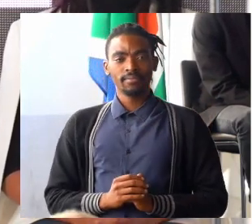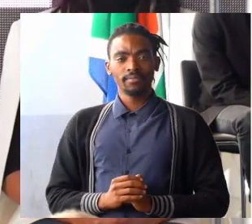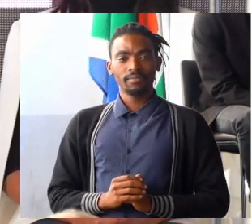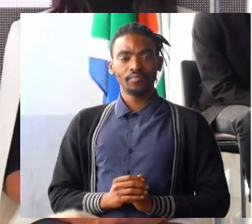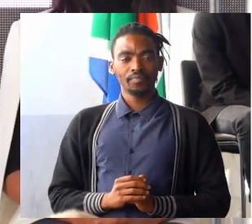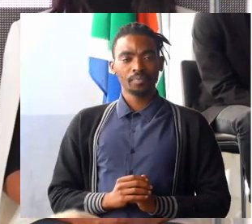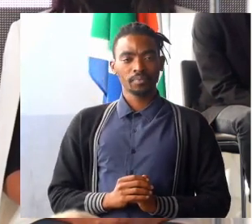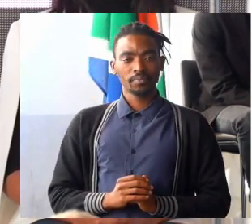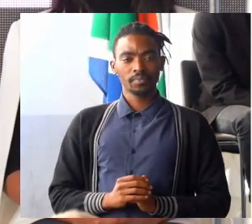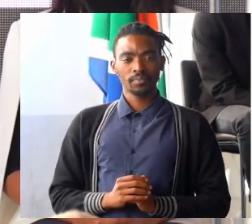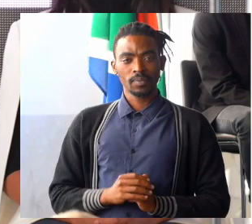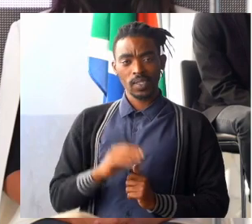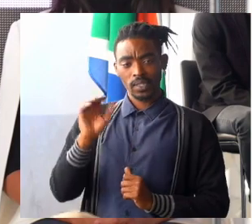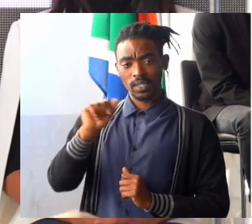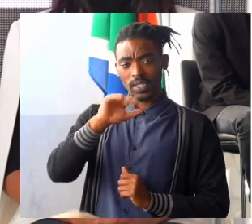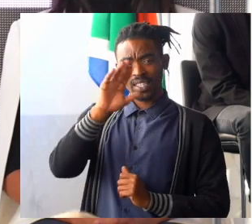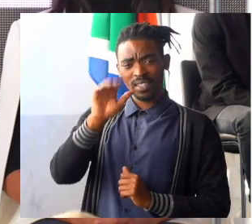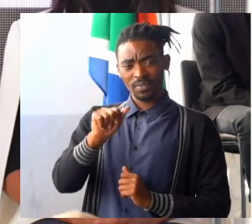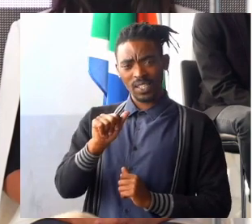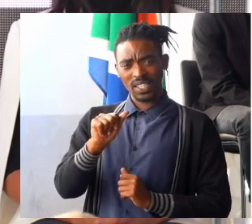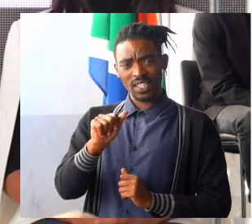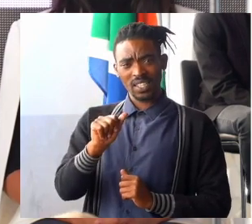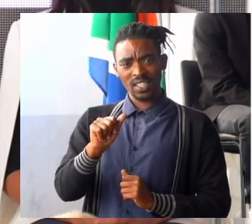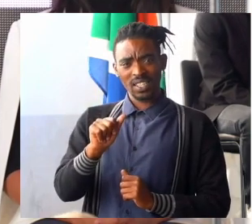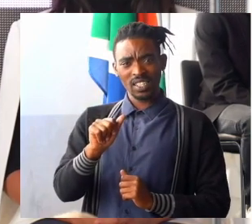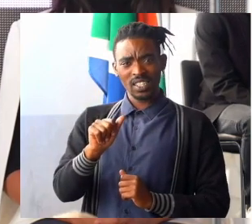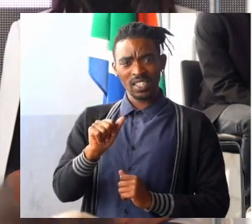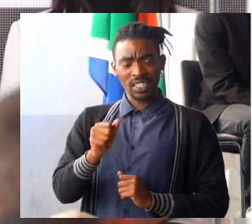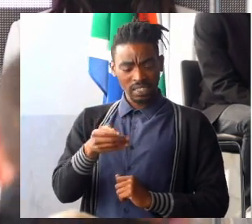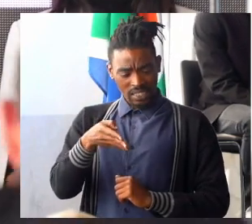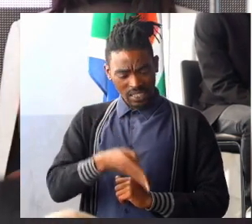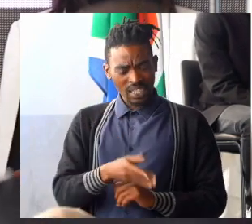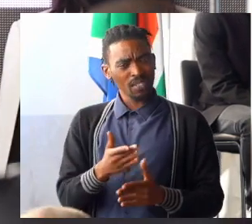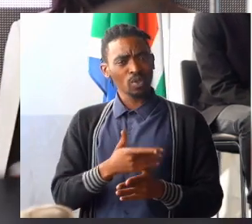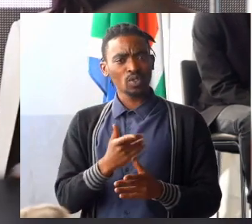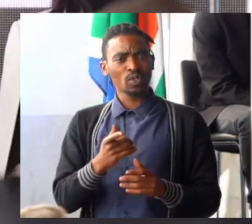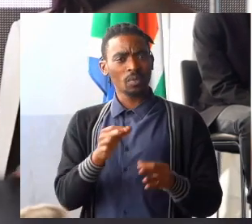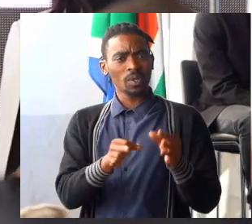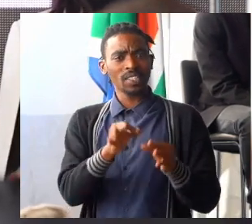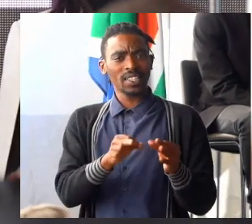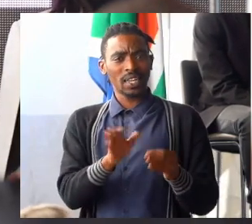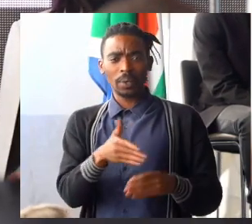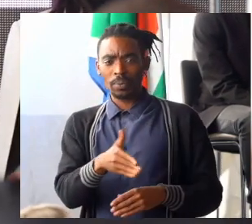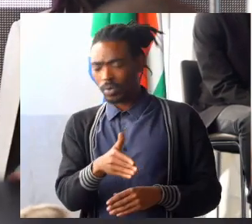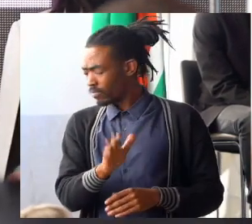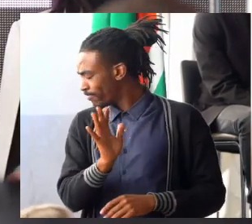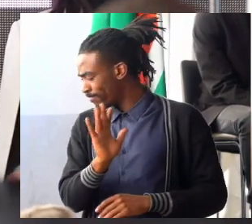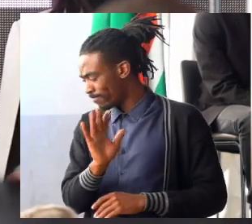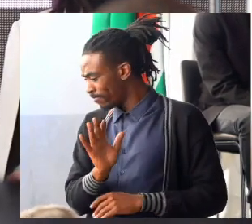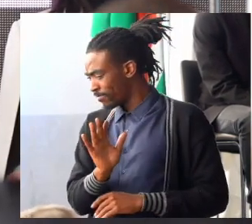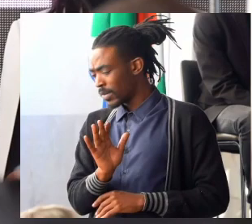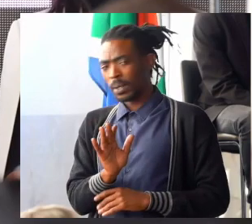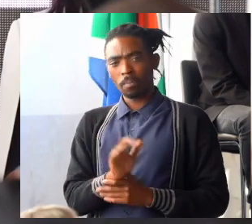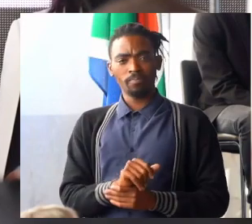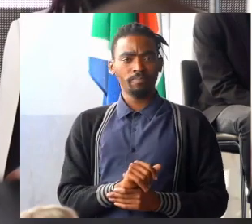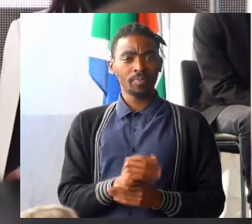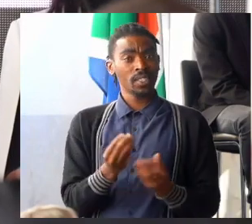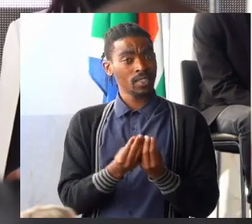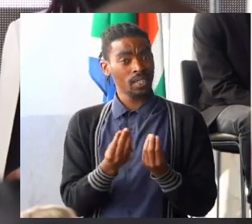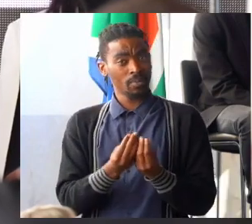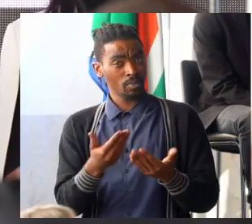South Africa is in this state not for lack of political parties. There is something else that's